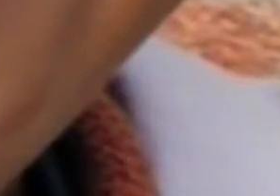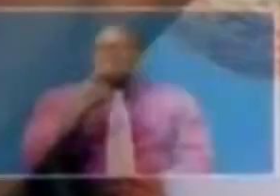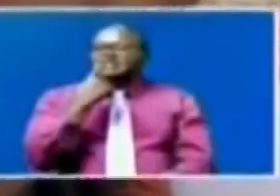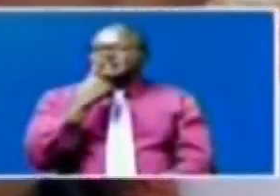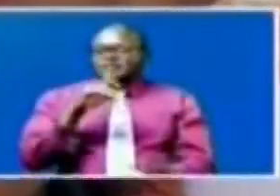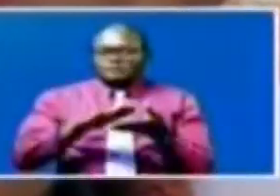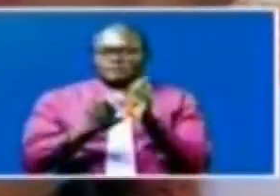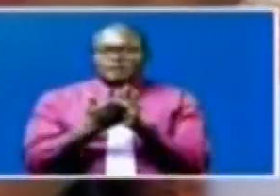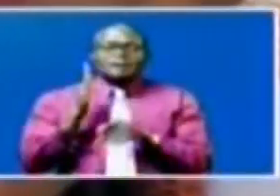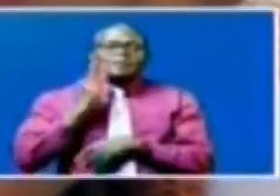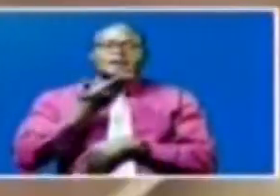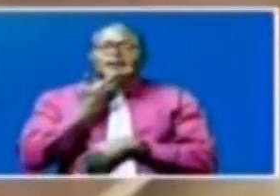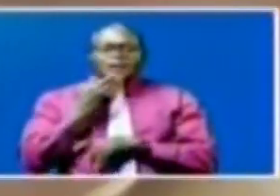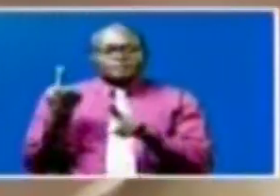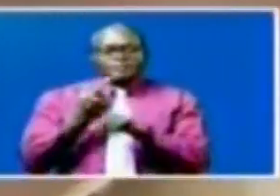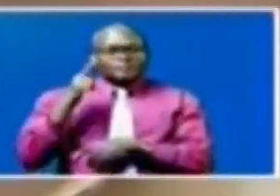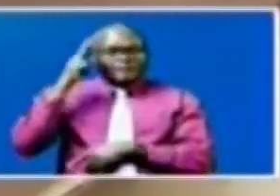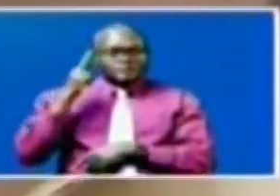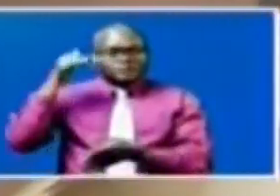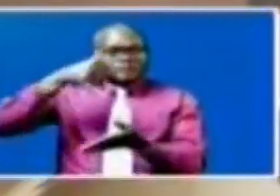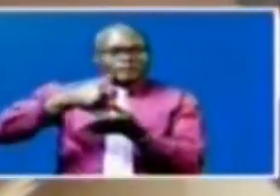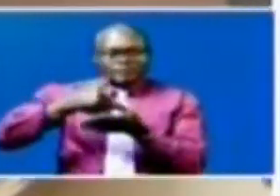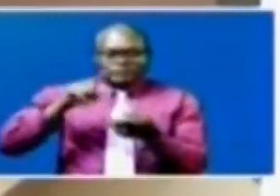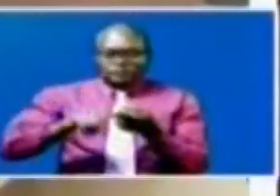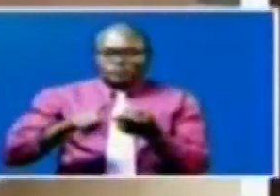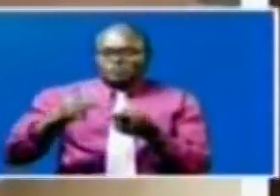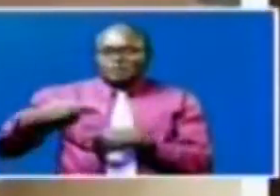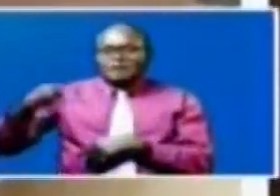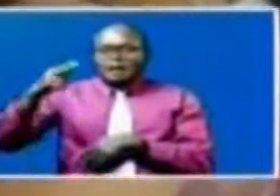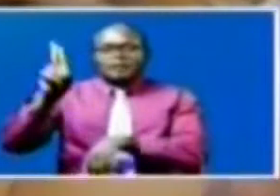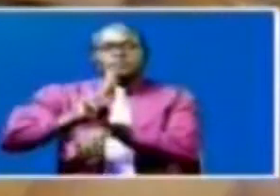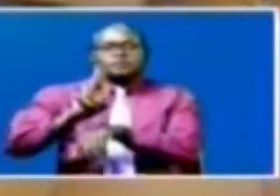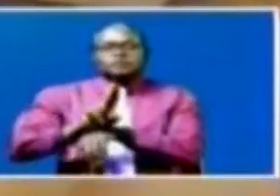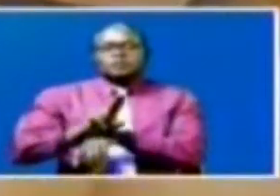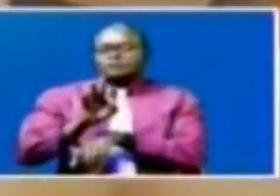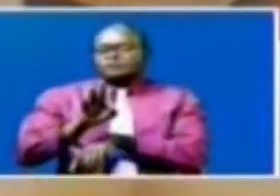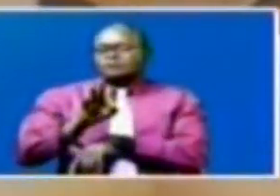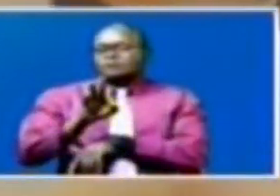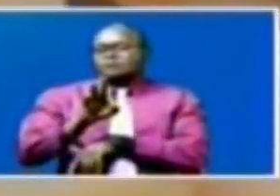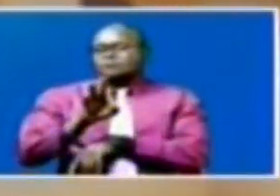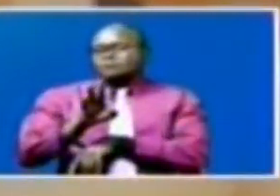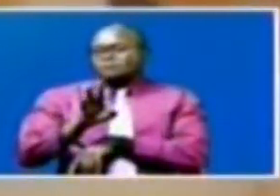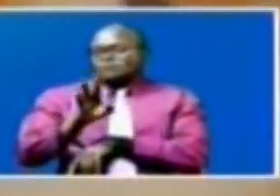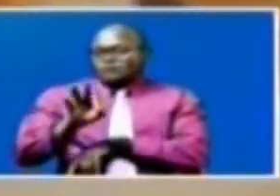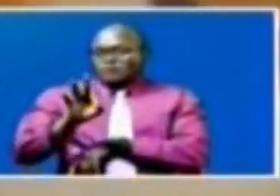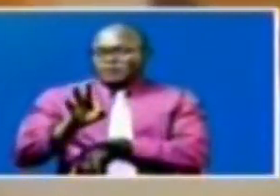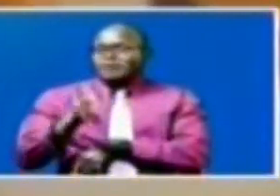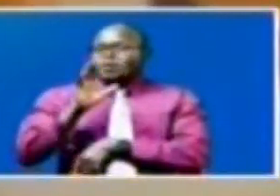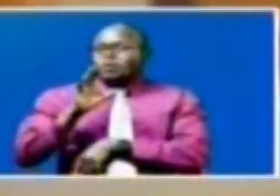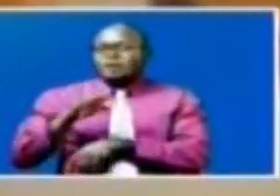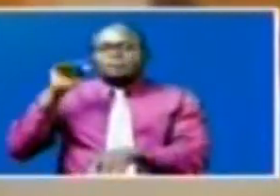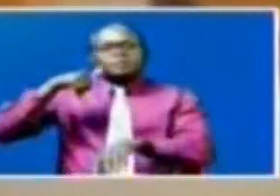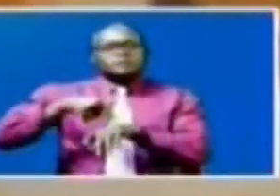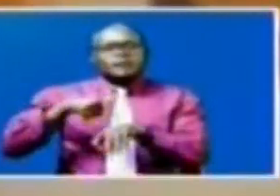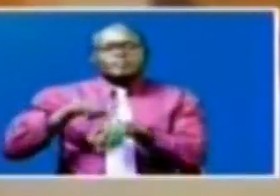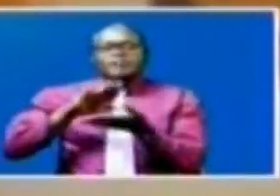become discolored for various reasons, including a high intake of fluoride in water. More often, teeth take